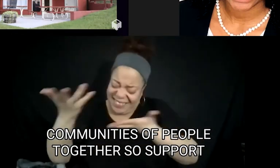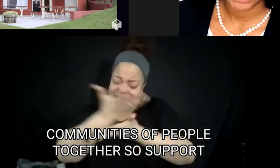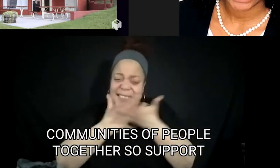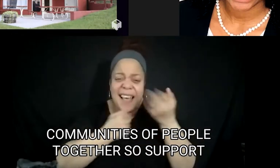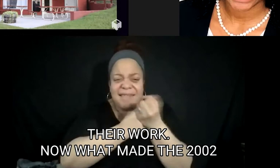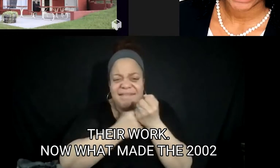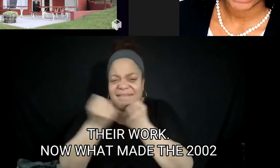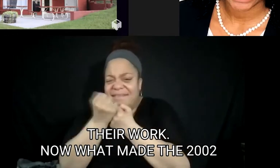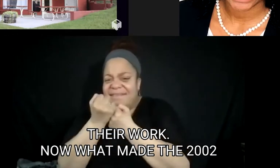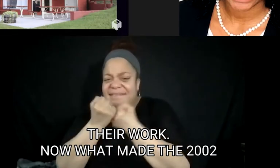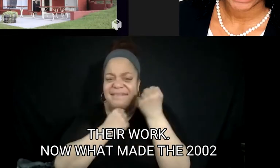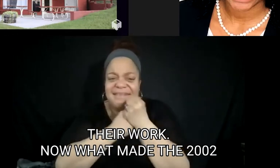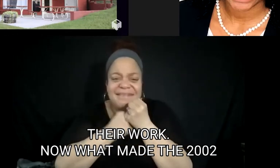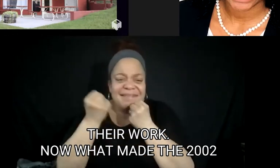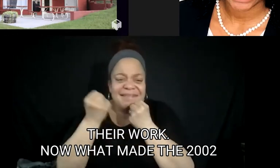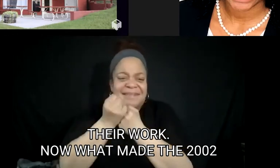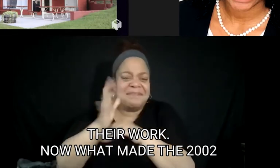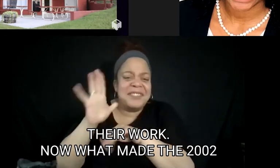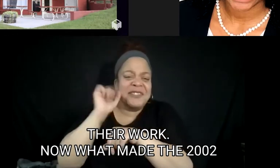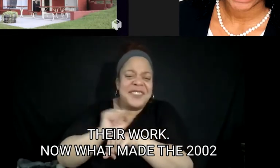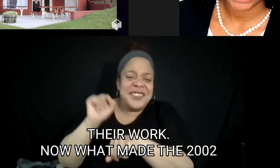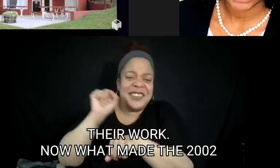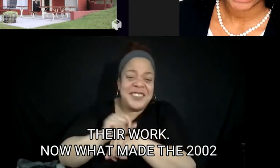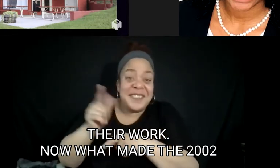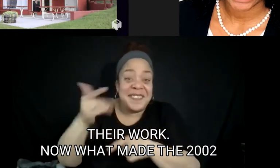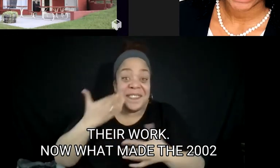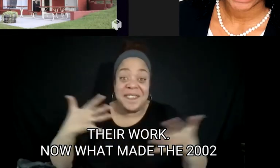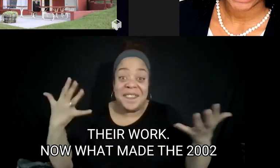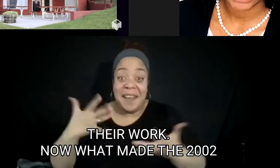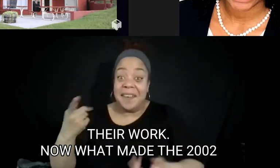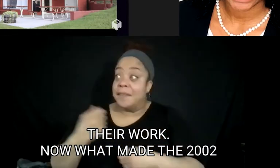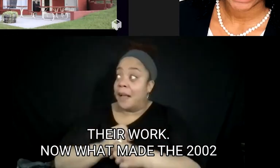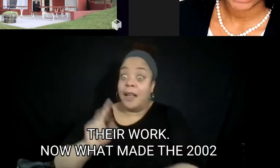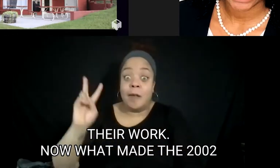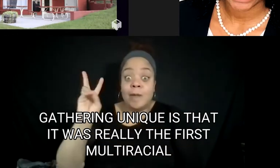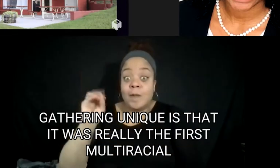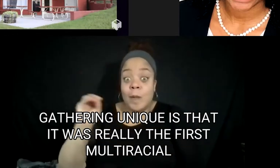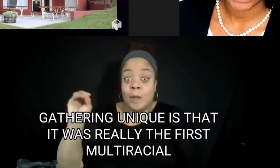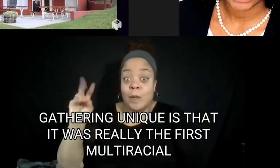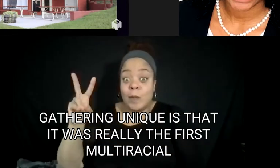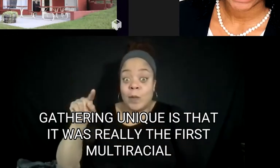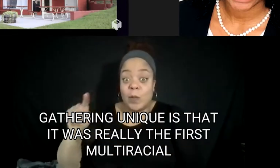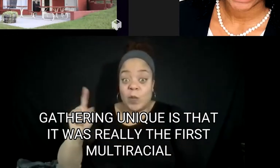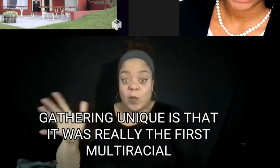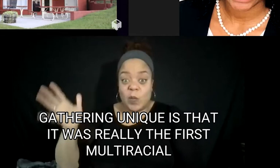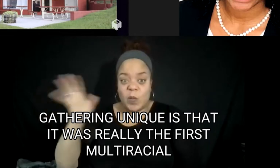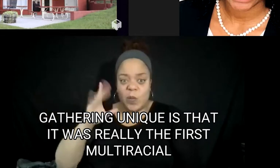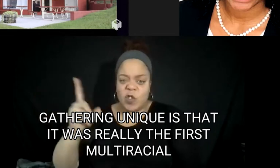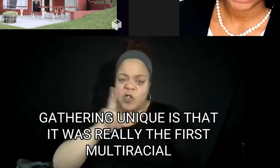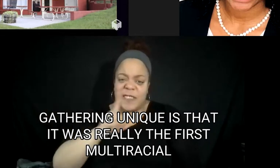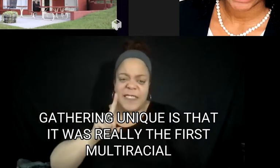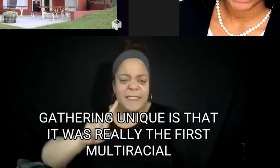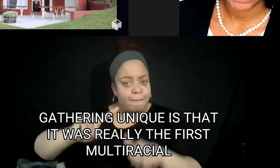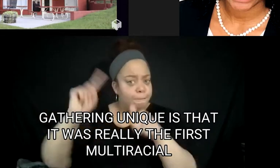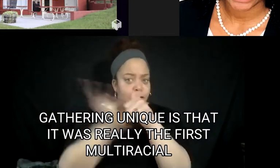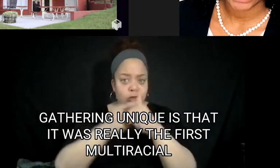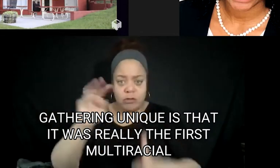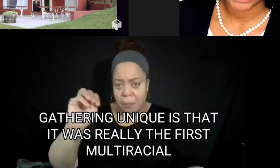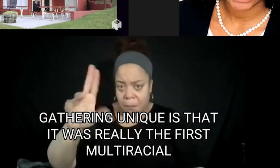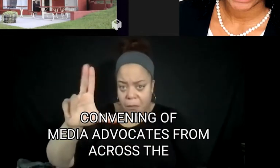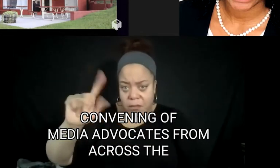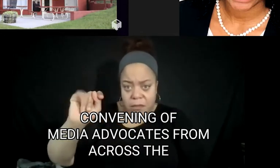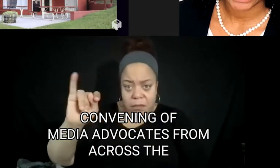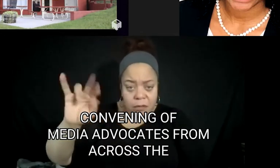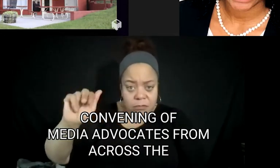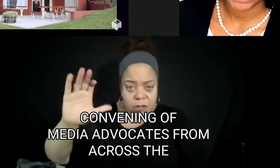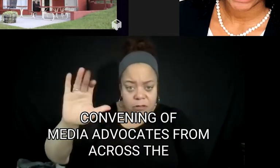was really the first multiracial convening of media advocates from across the country. And I wanted to share just